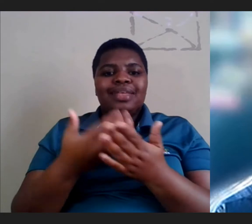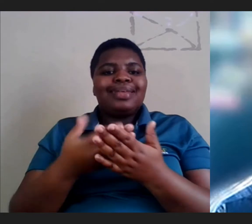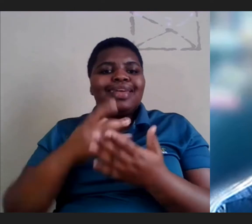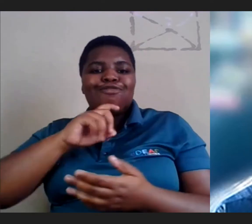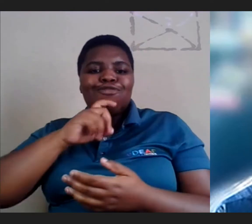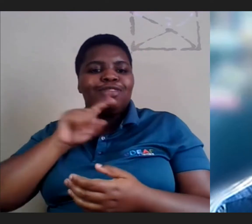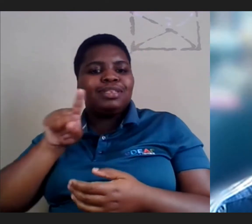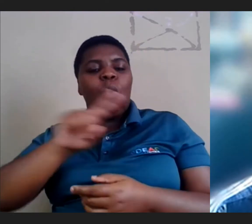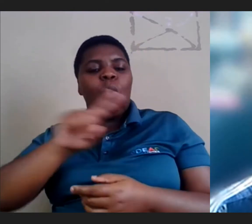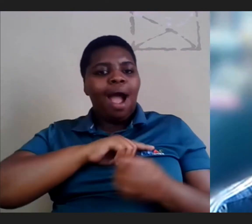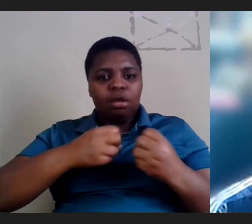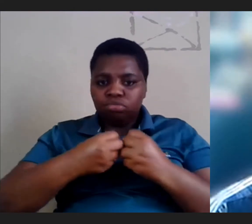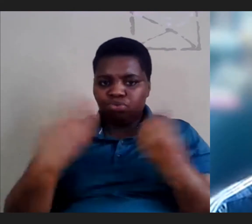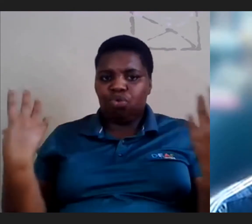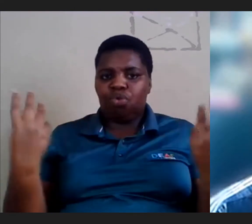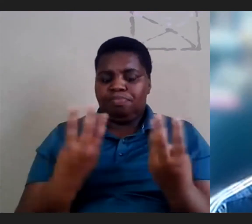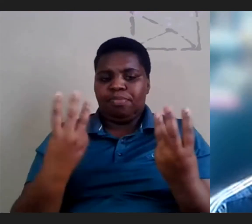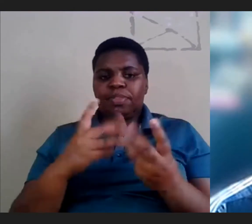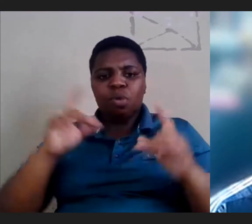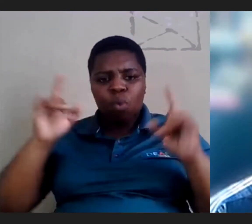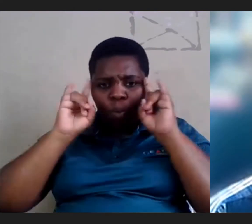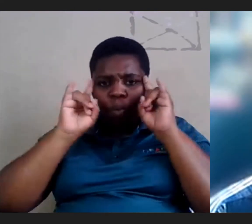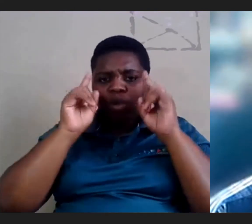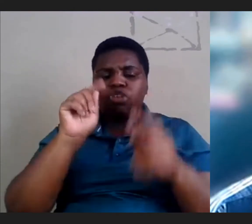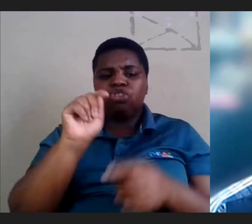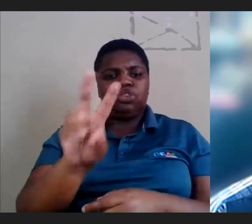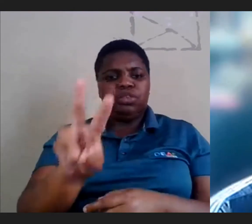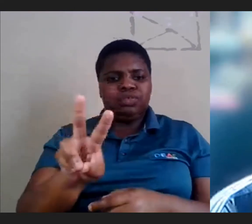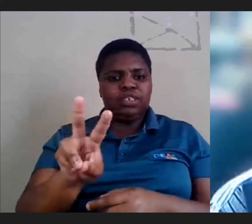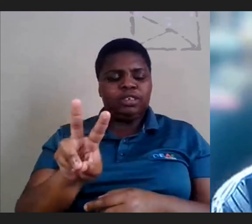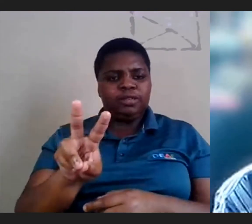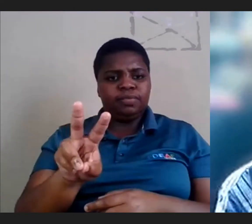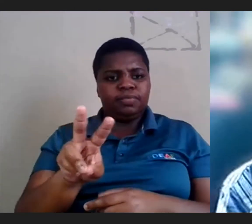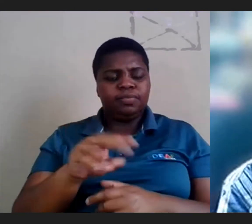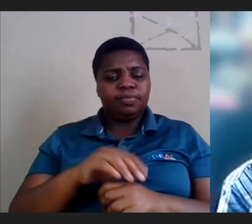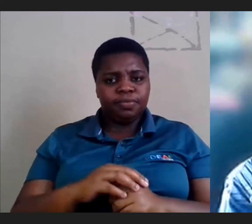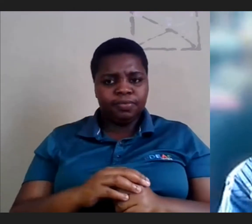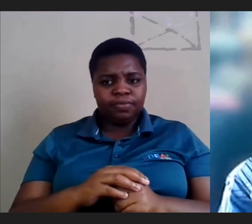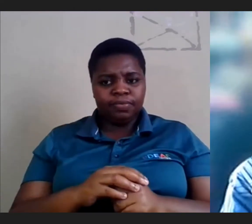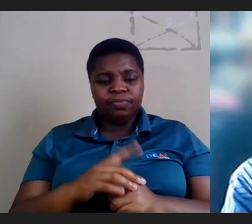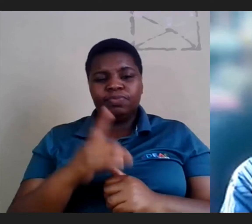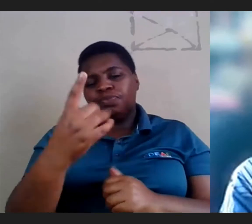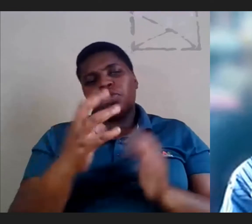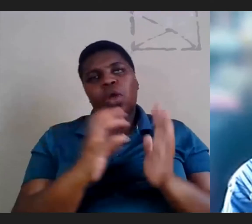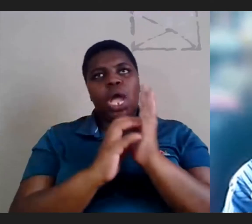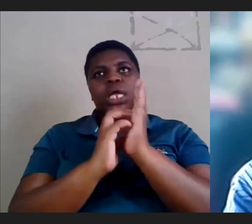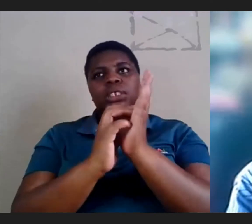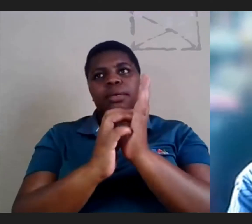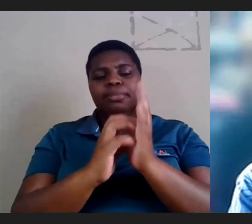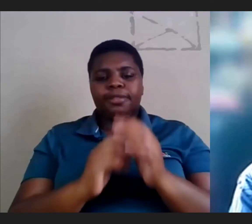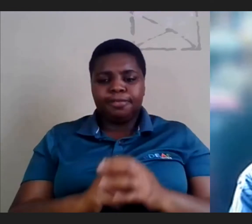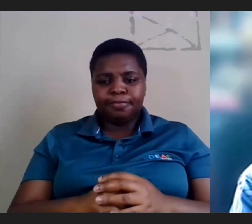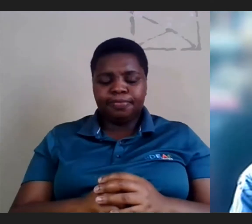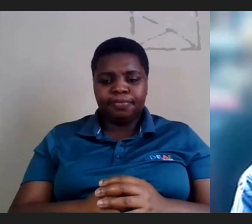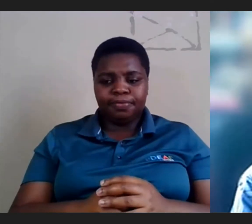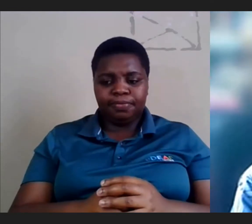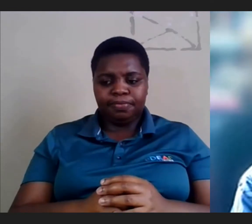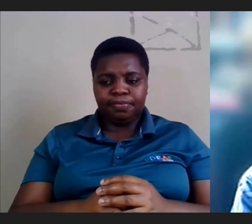most commonly used one. And if one did, for example,